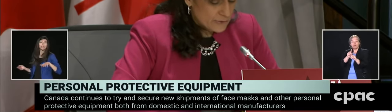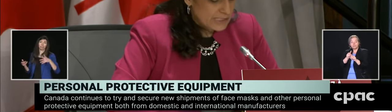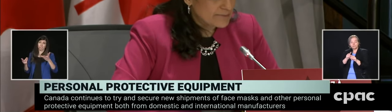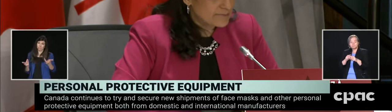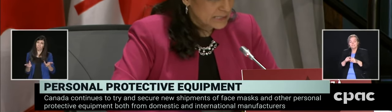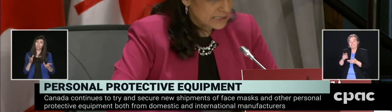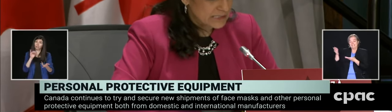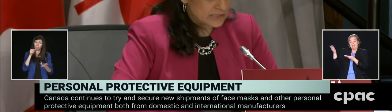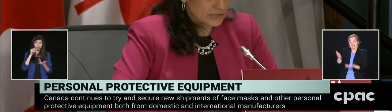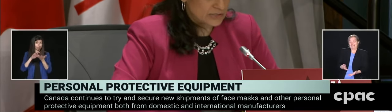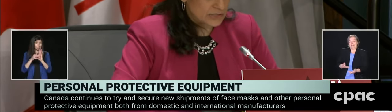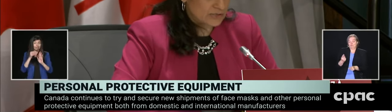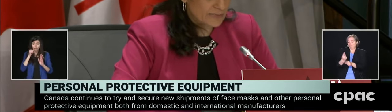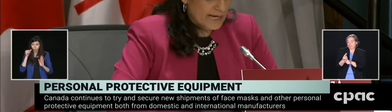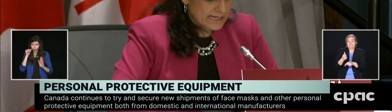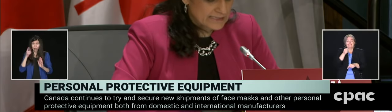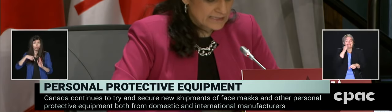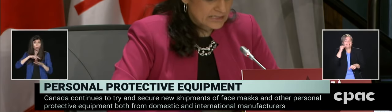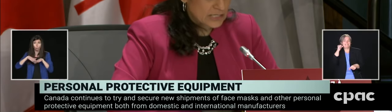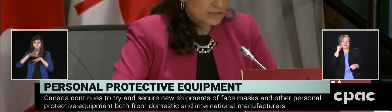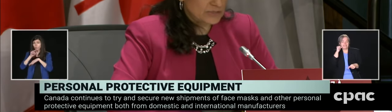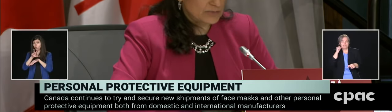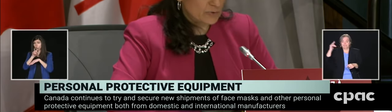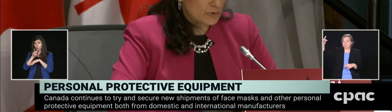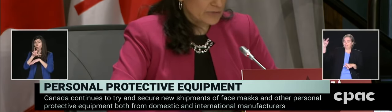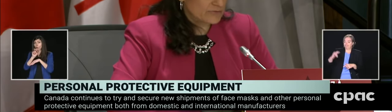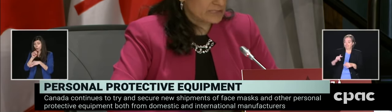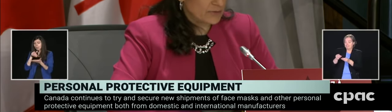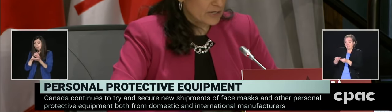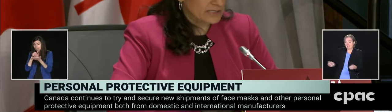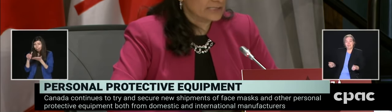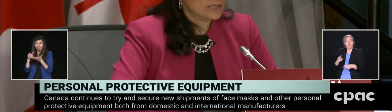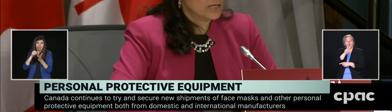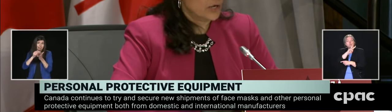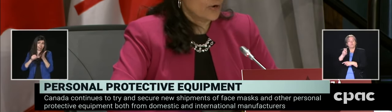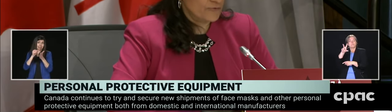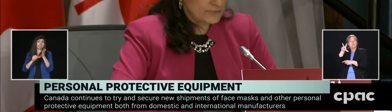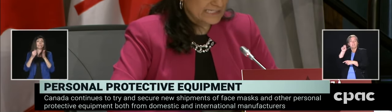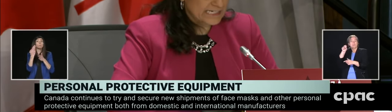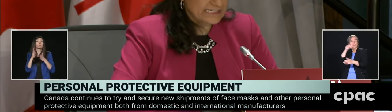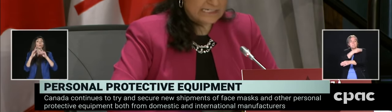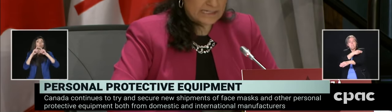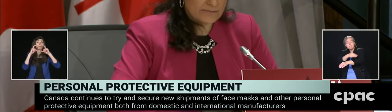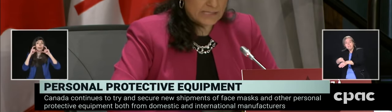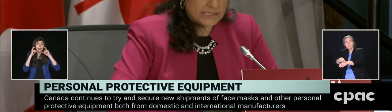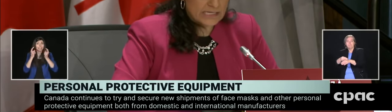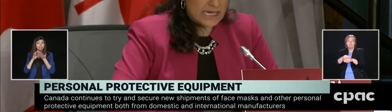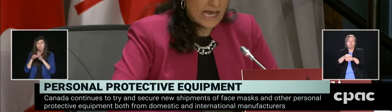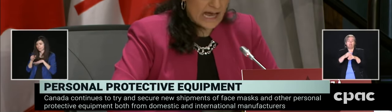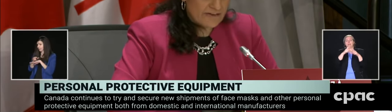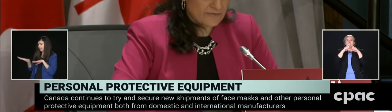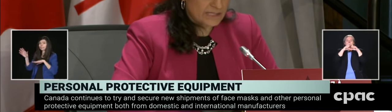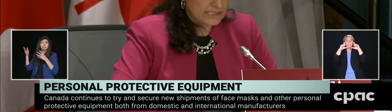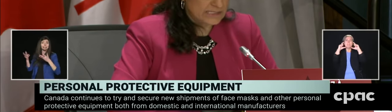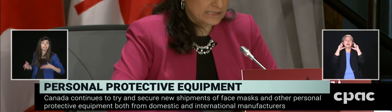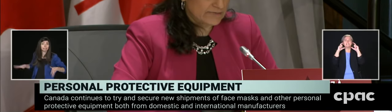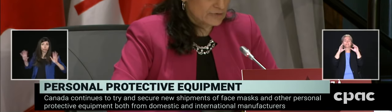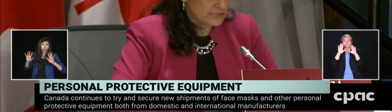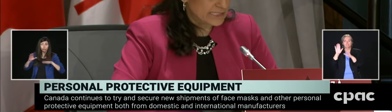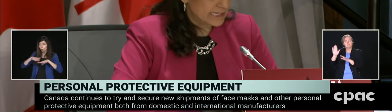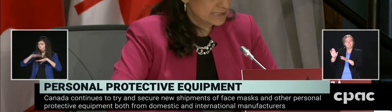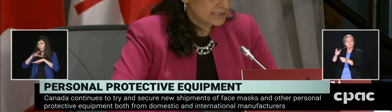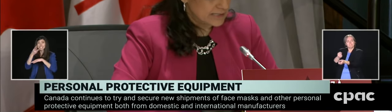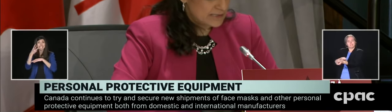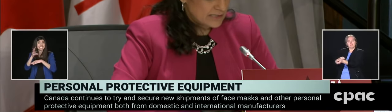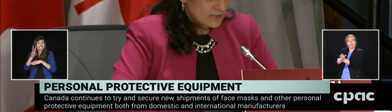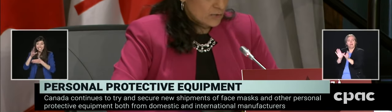230 million surgical masks to support the response. Over 16 million have been delivered